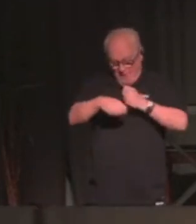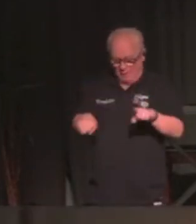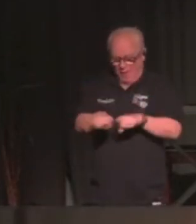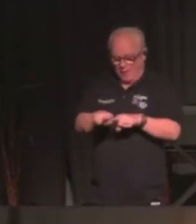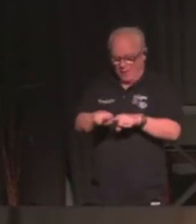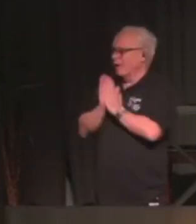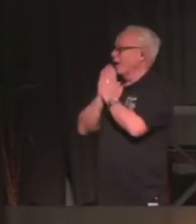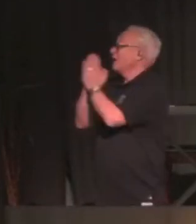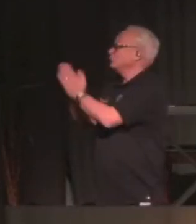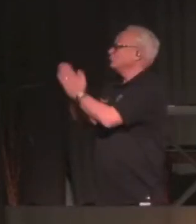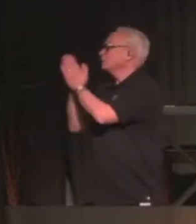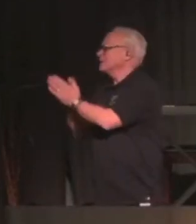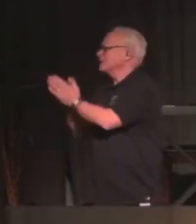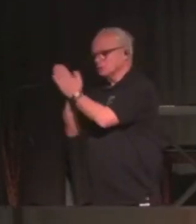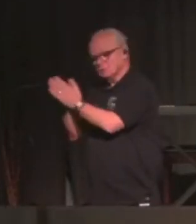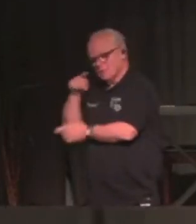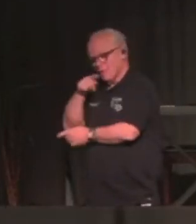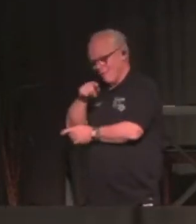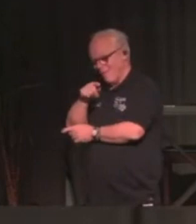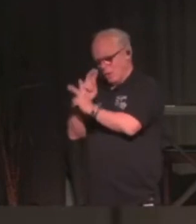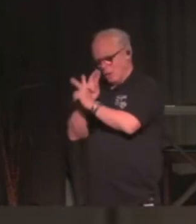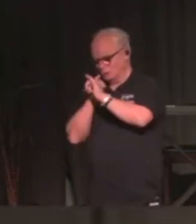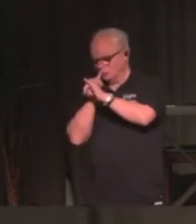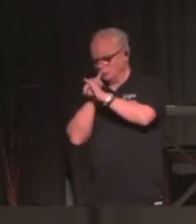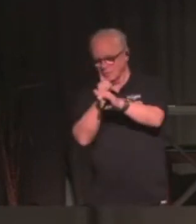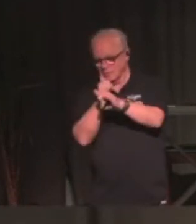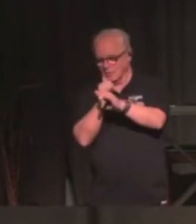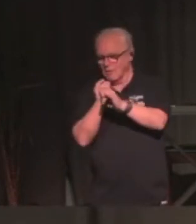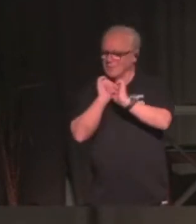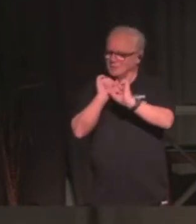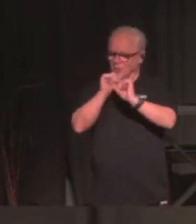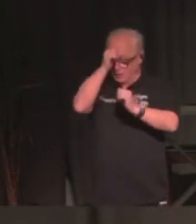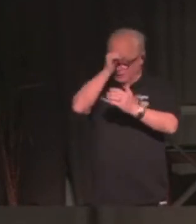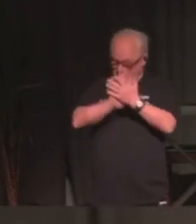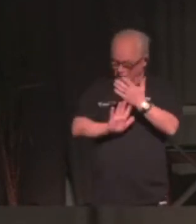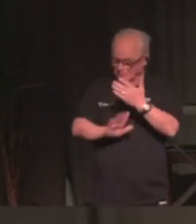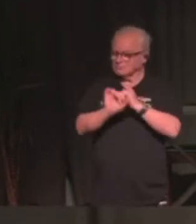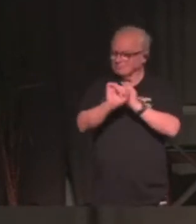intercessors. That's what they stepped into the shoes of others.